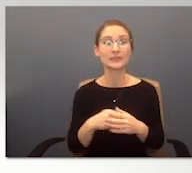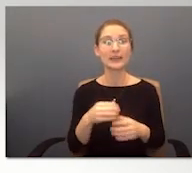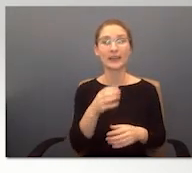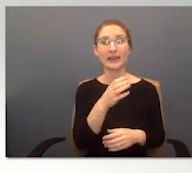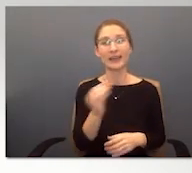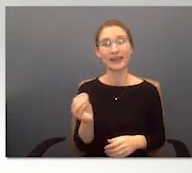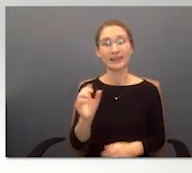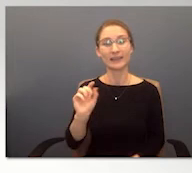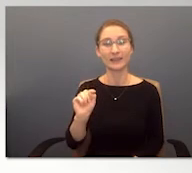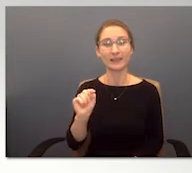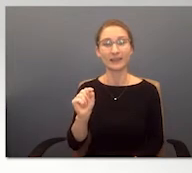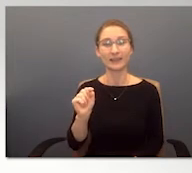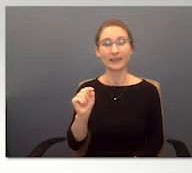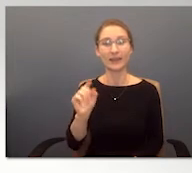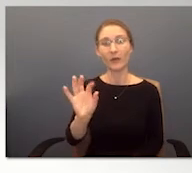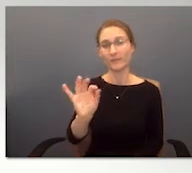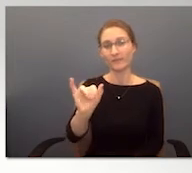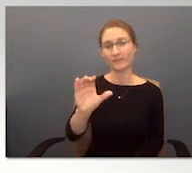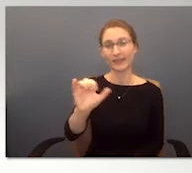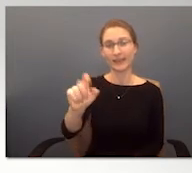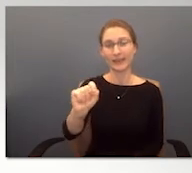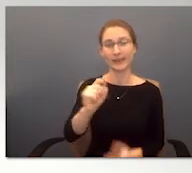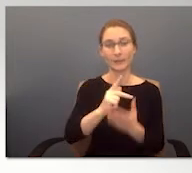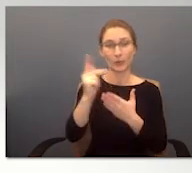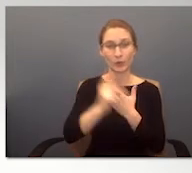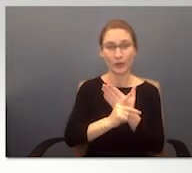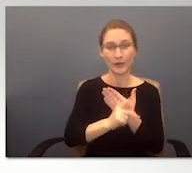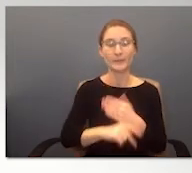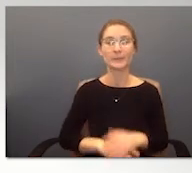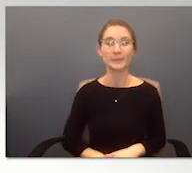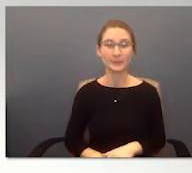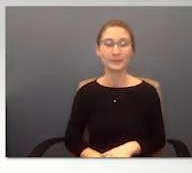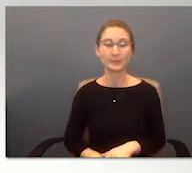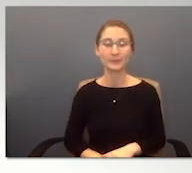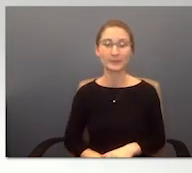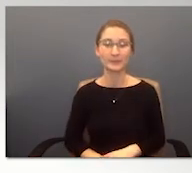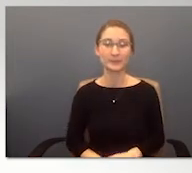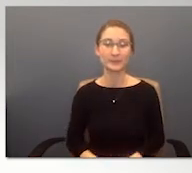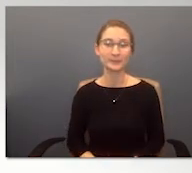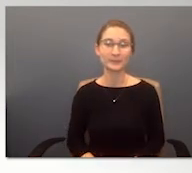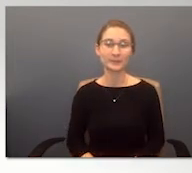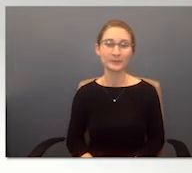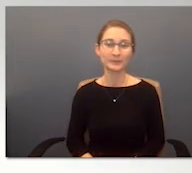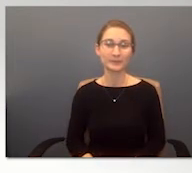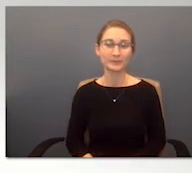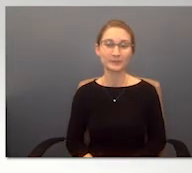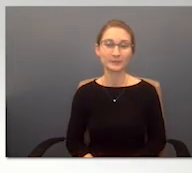course our FICIT program. So I'm gonna highlight it and actually build it out a little bit more.